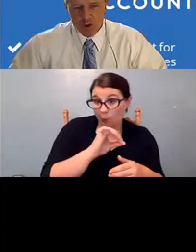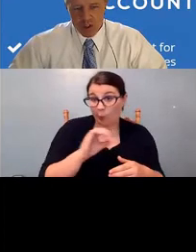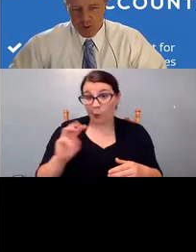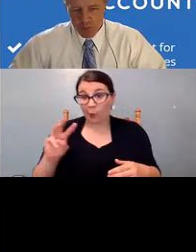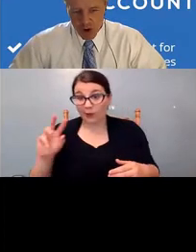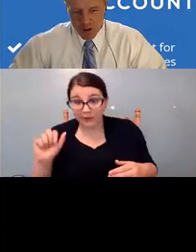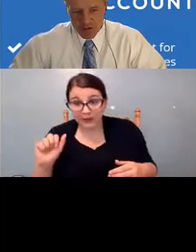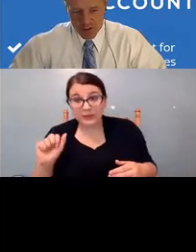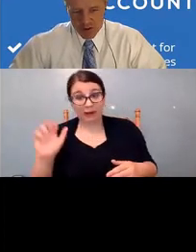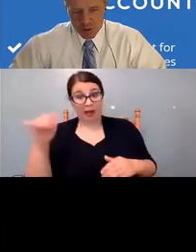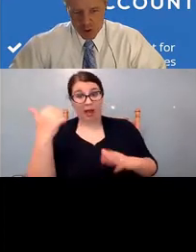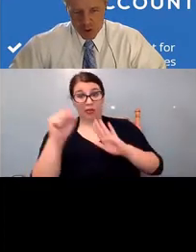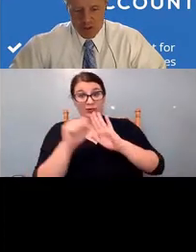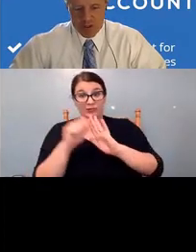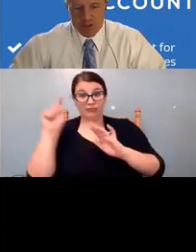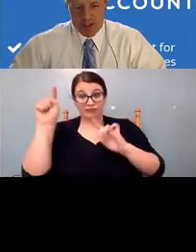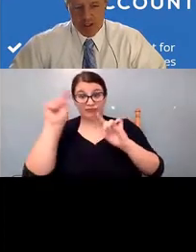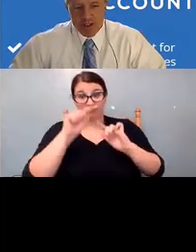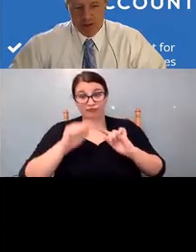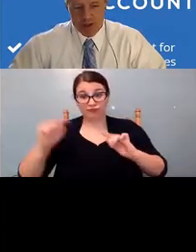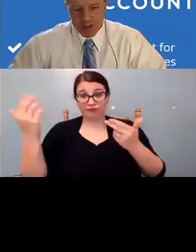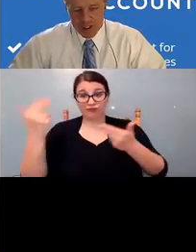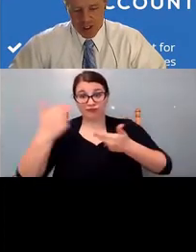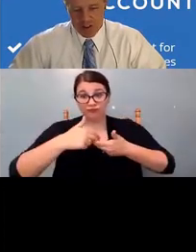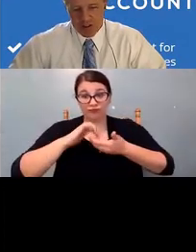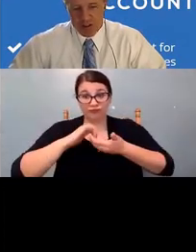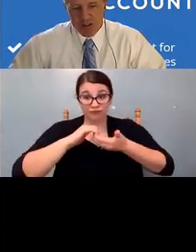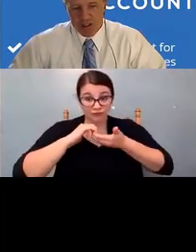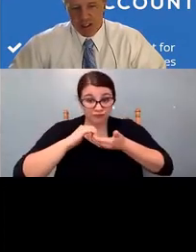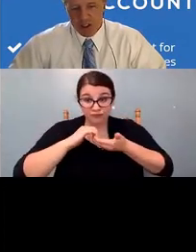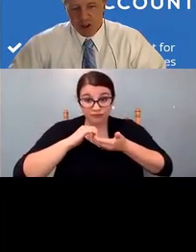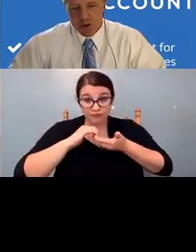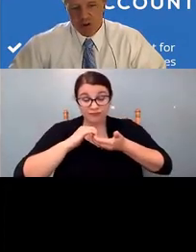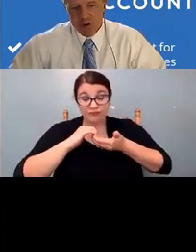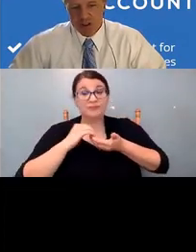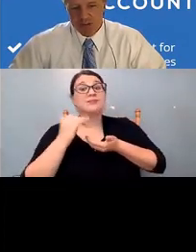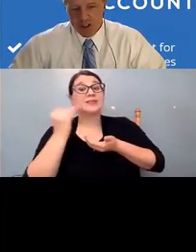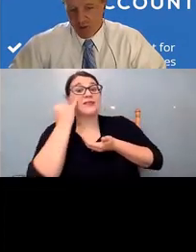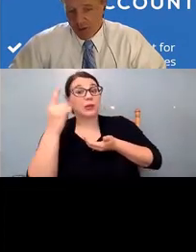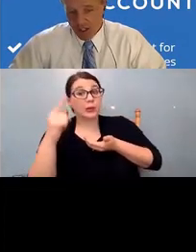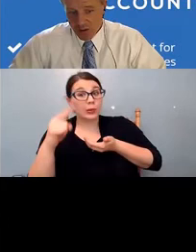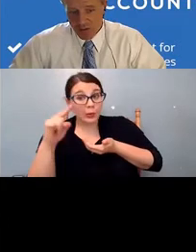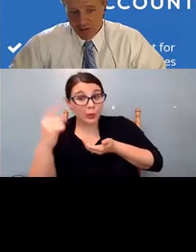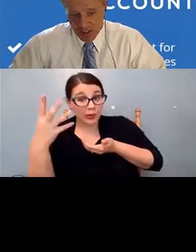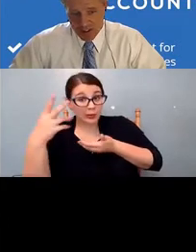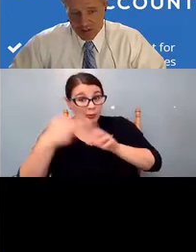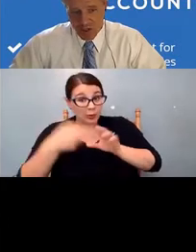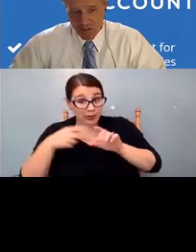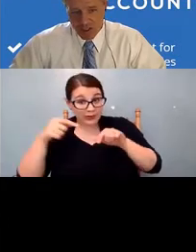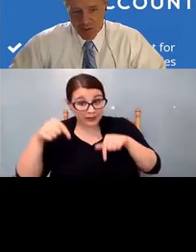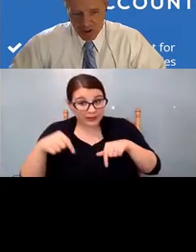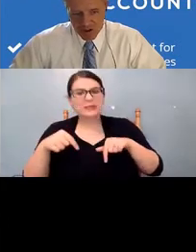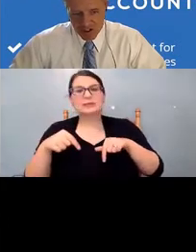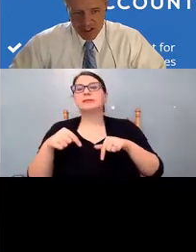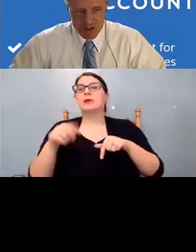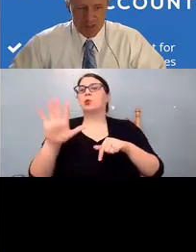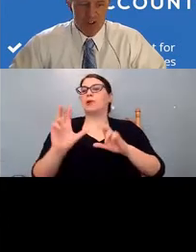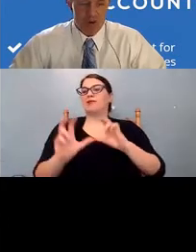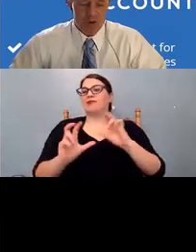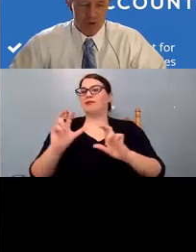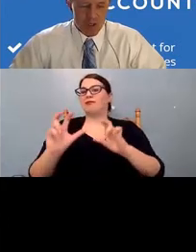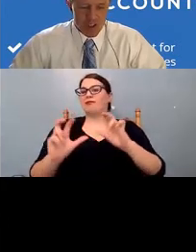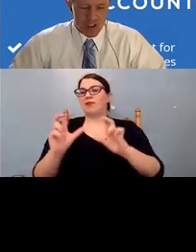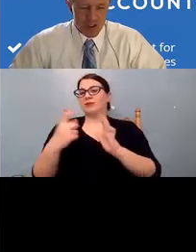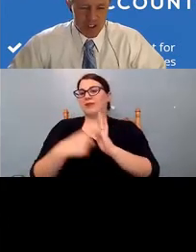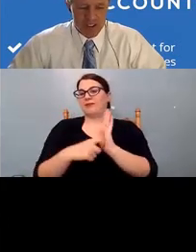for those that are part of this group of states, they get lower investment management fees by being a part of the team. So